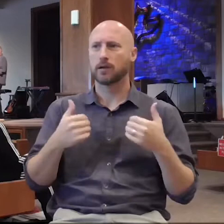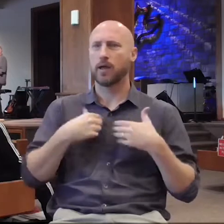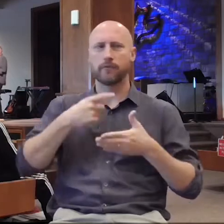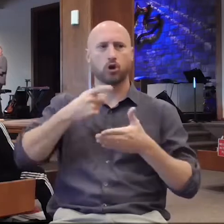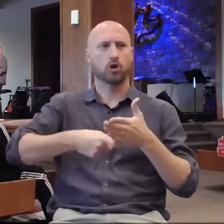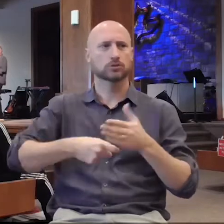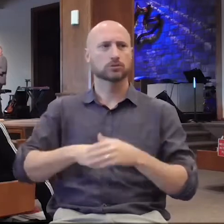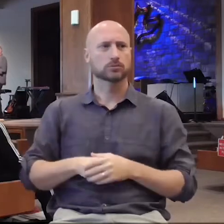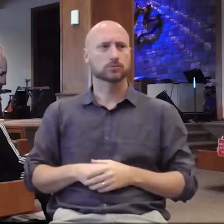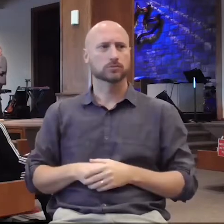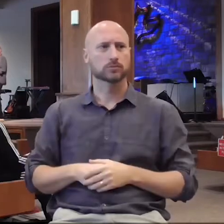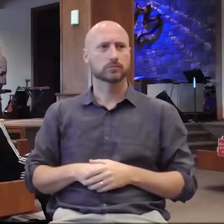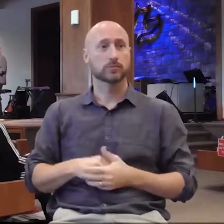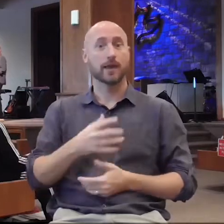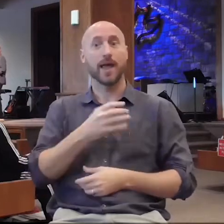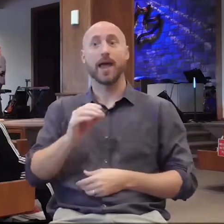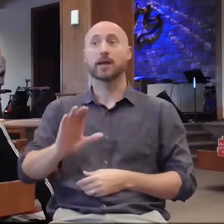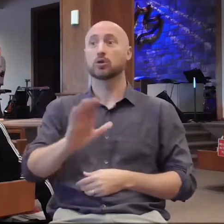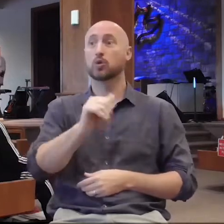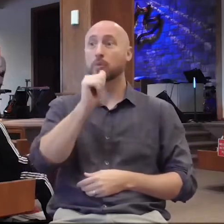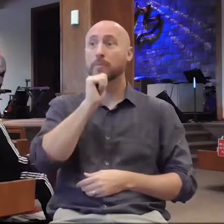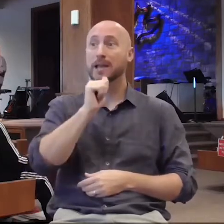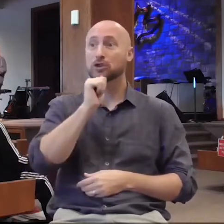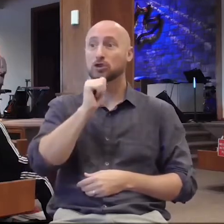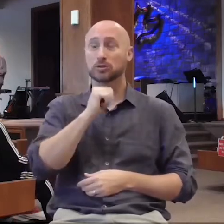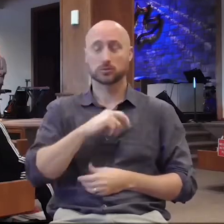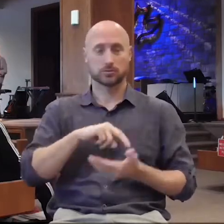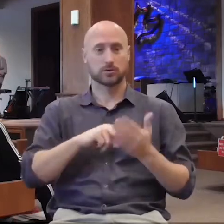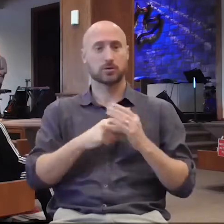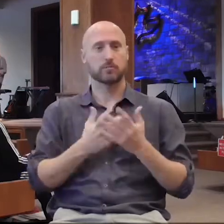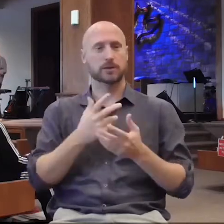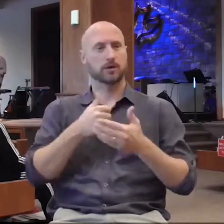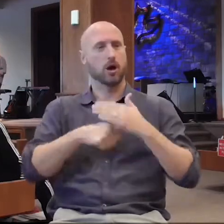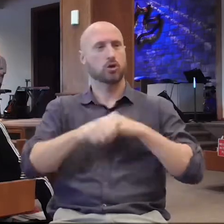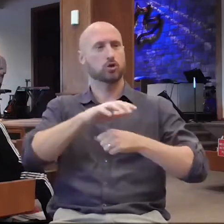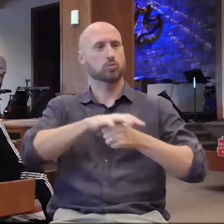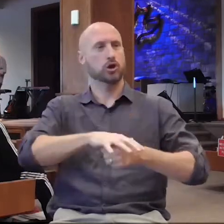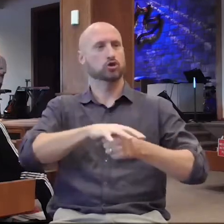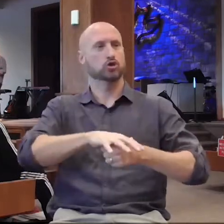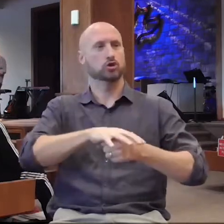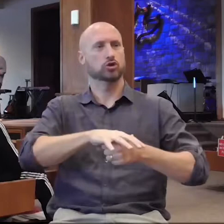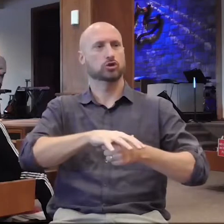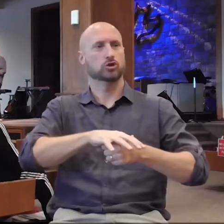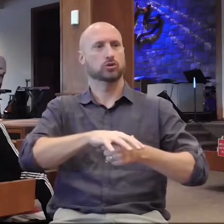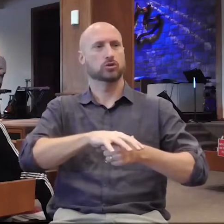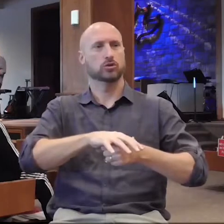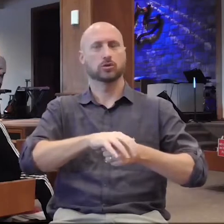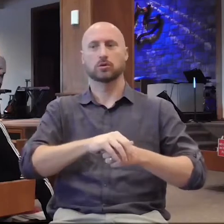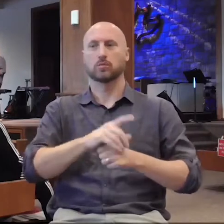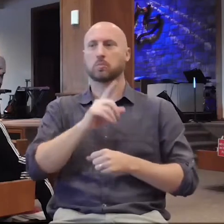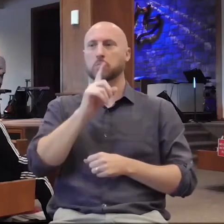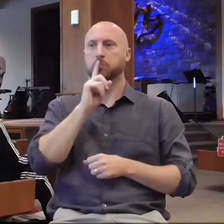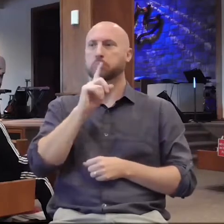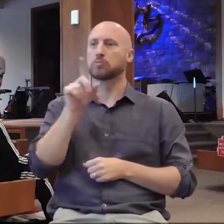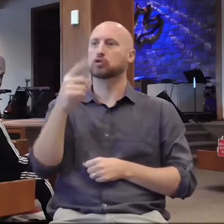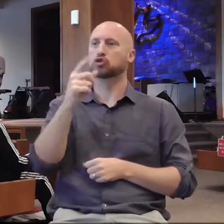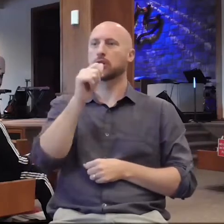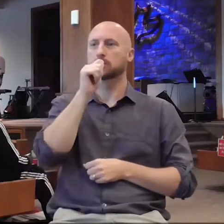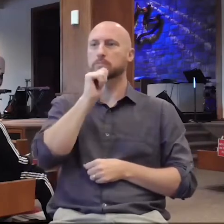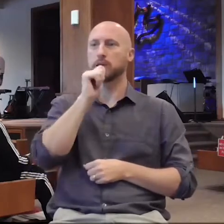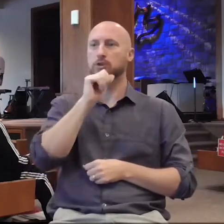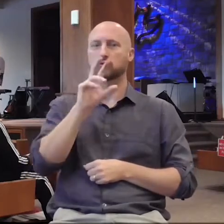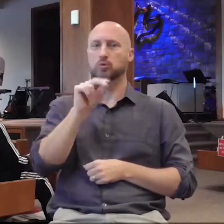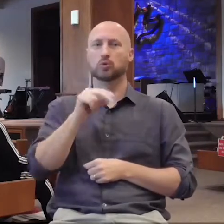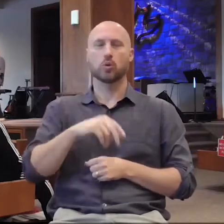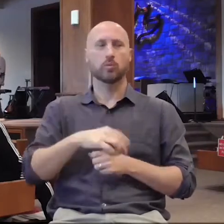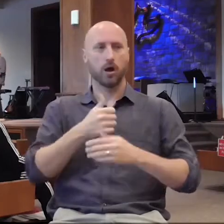And your patience, which means it's patience under pressure. It's not just patience. And I know your